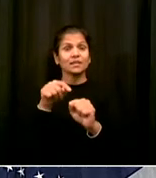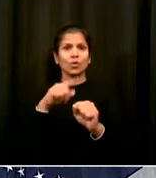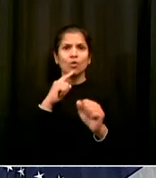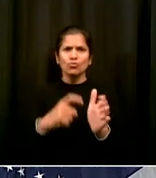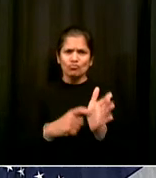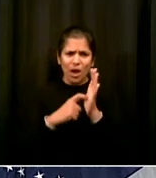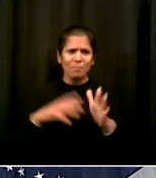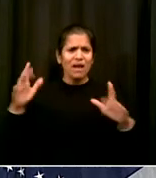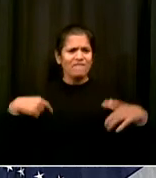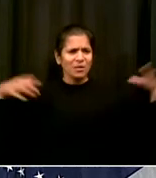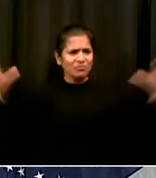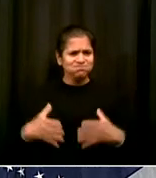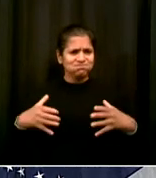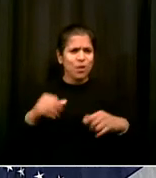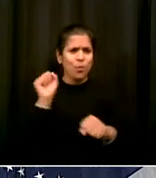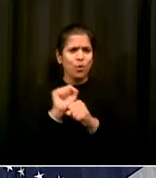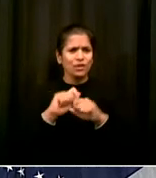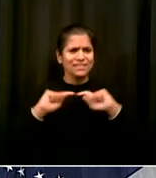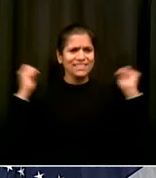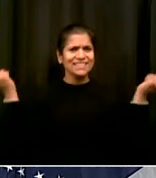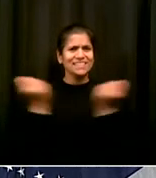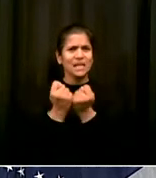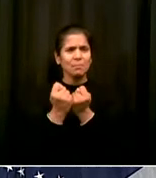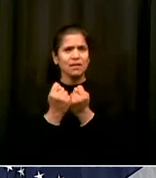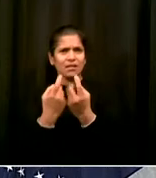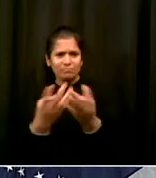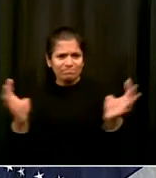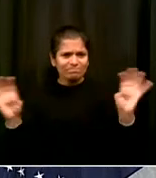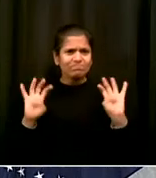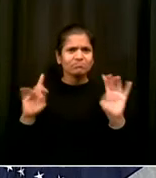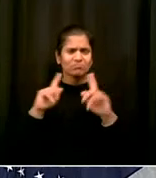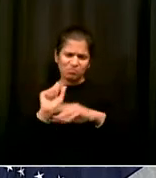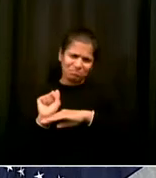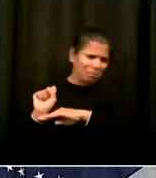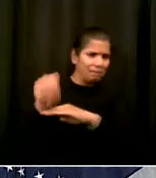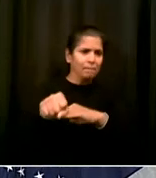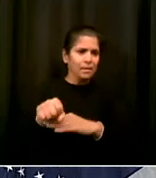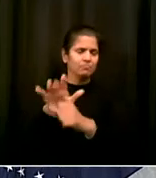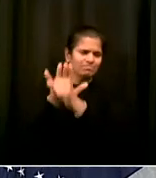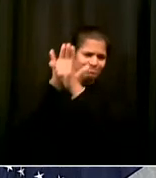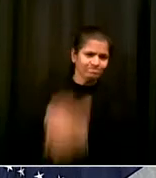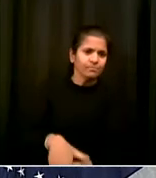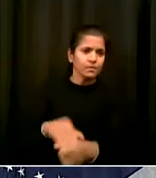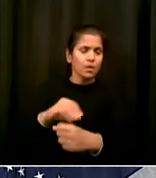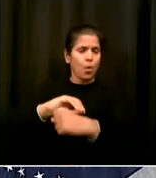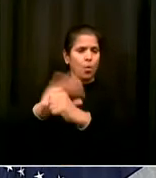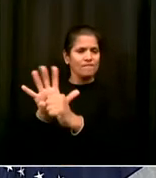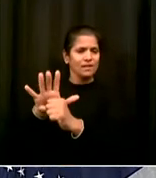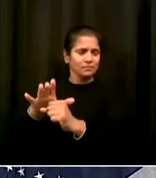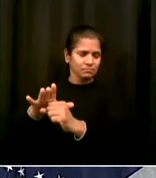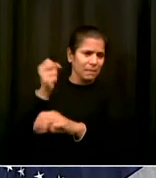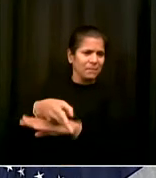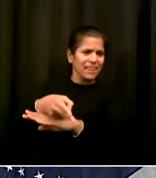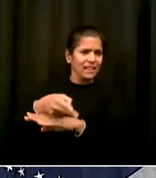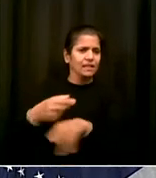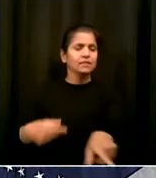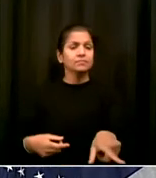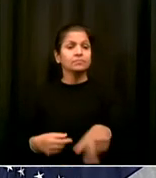come together. I saw this in such a poignant way yesterday when I visited a nursing home in my neighborhood in